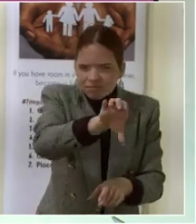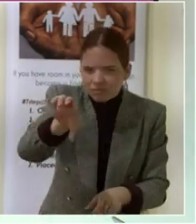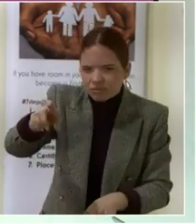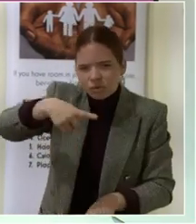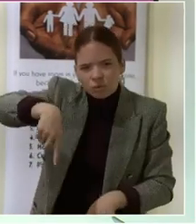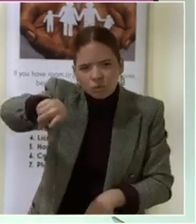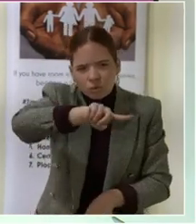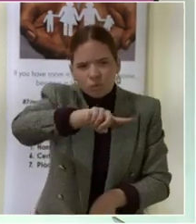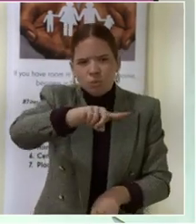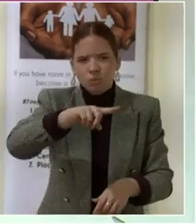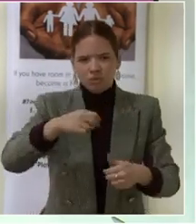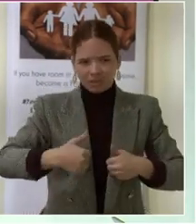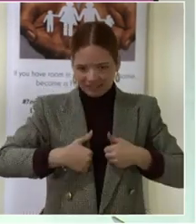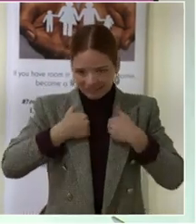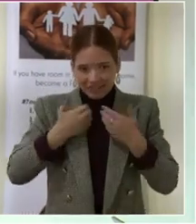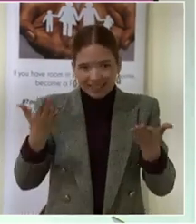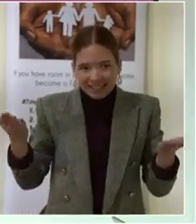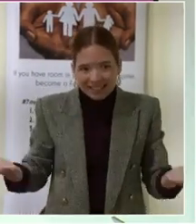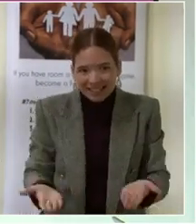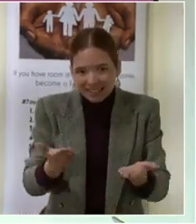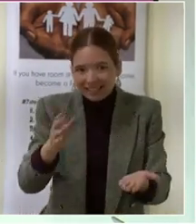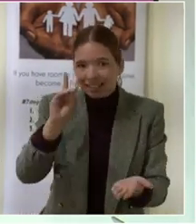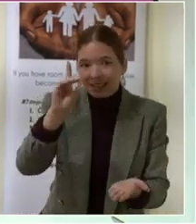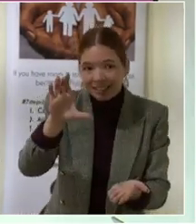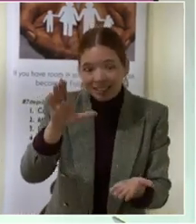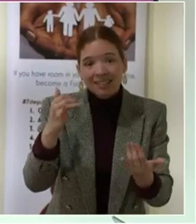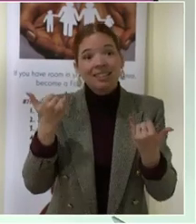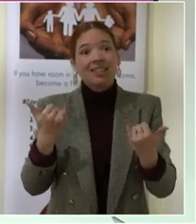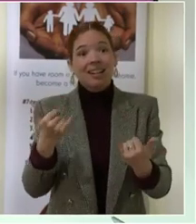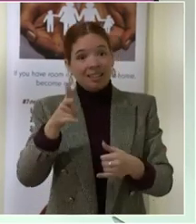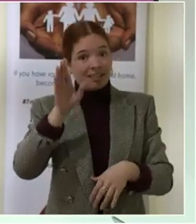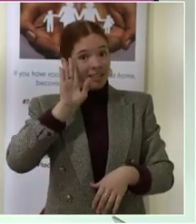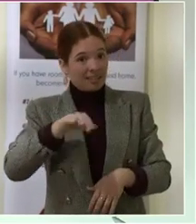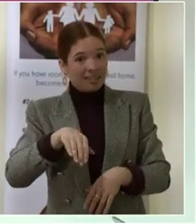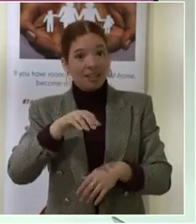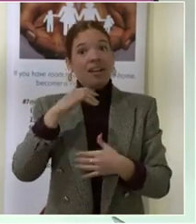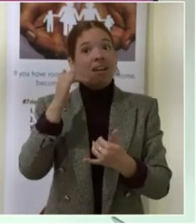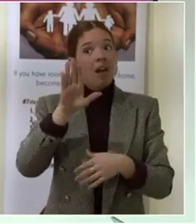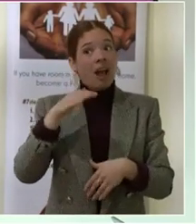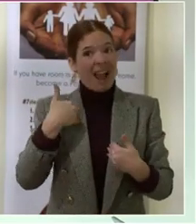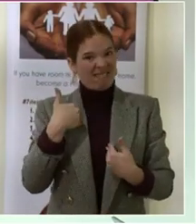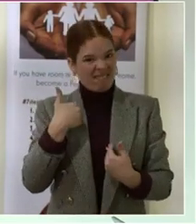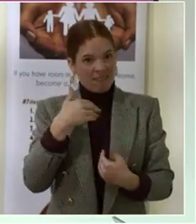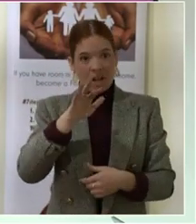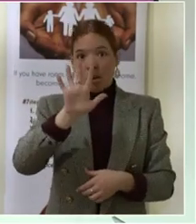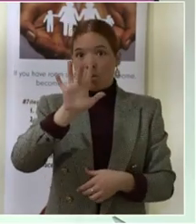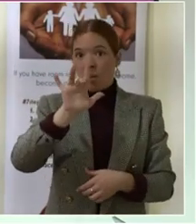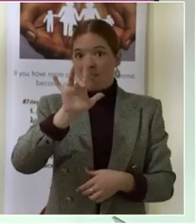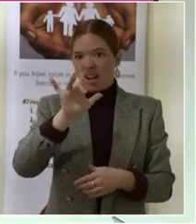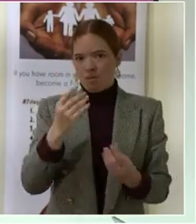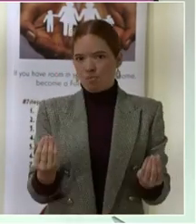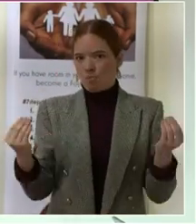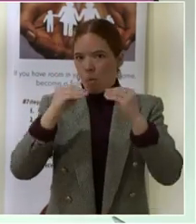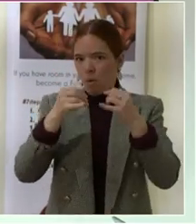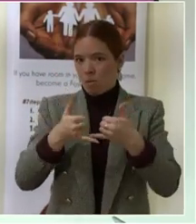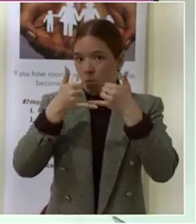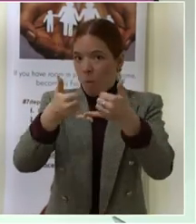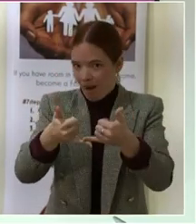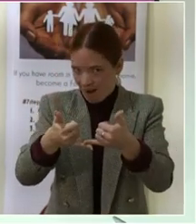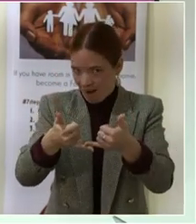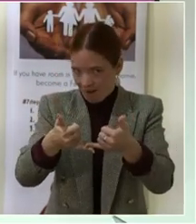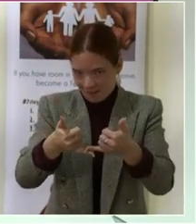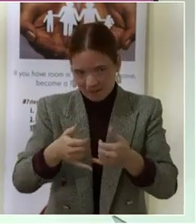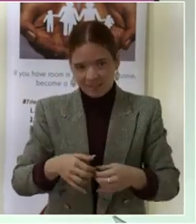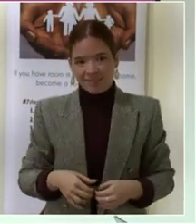DC. And today we're announcing 25 additional awardees, many of whom are with